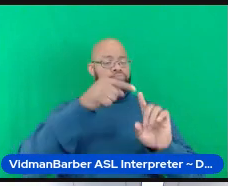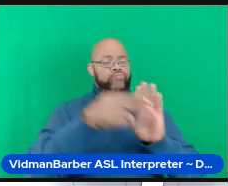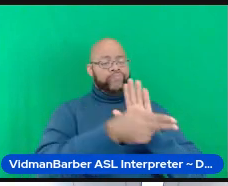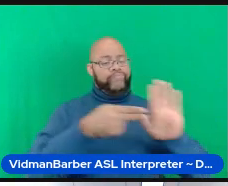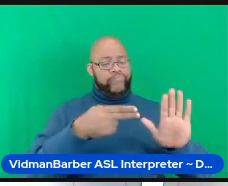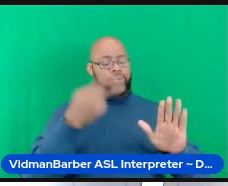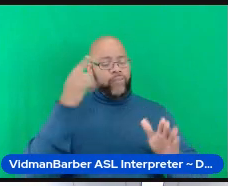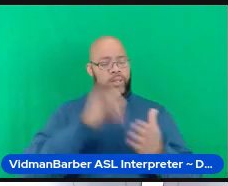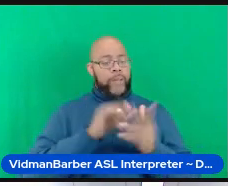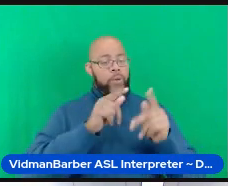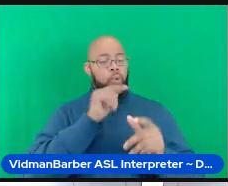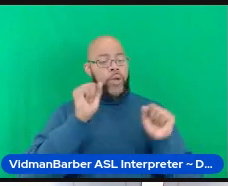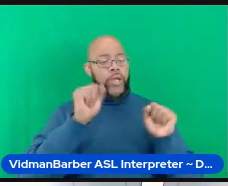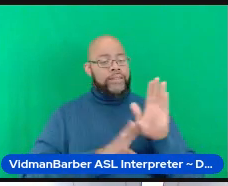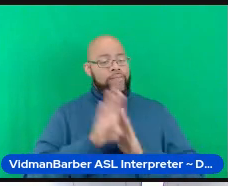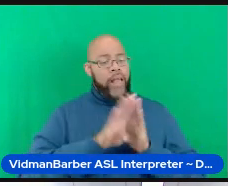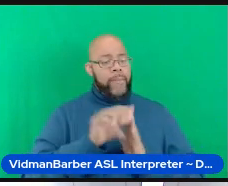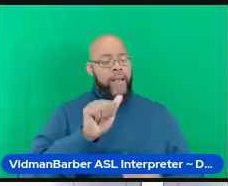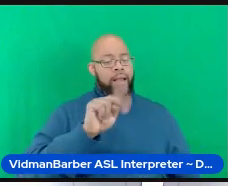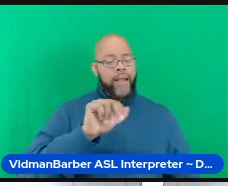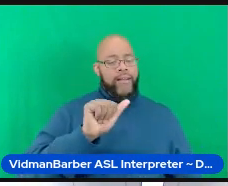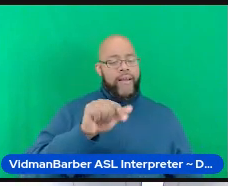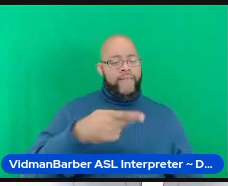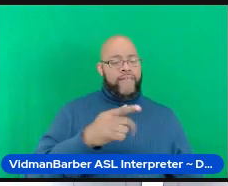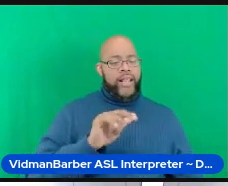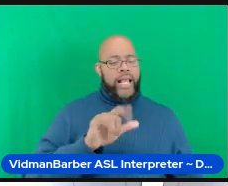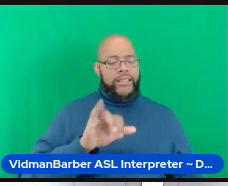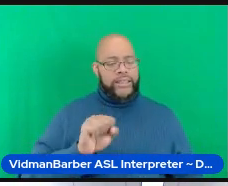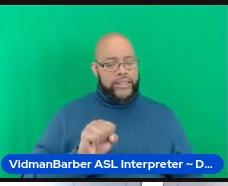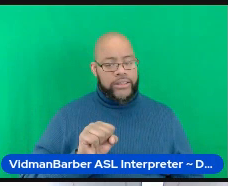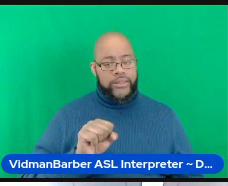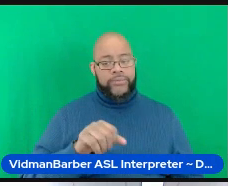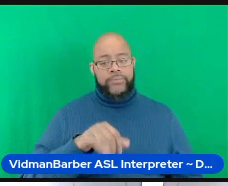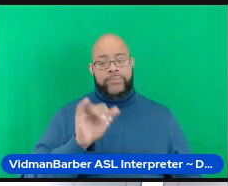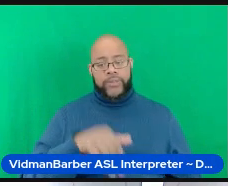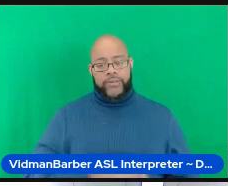with anaphylaxis. And so the ROC curve